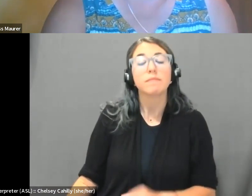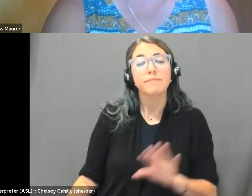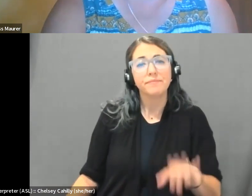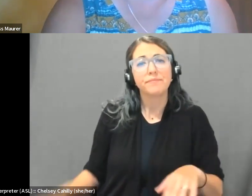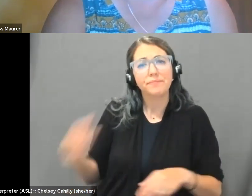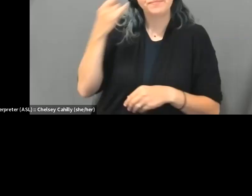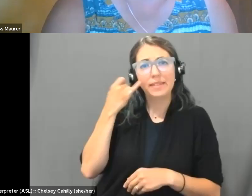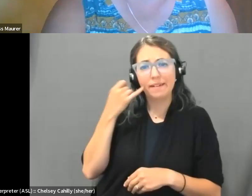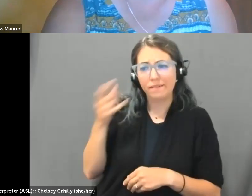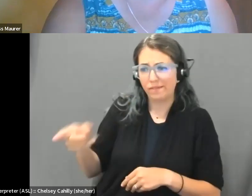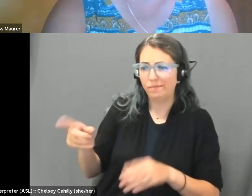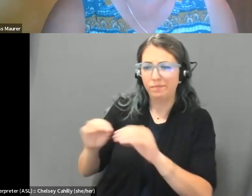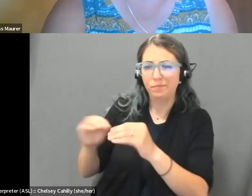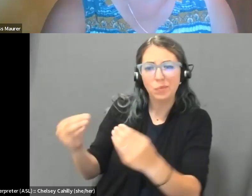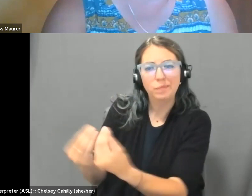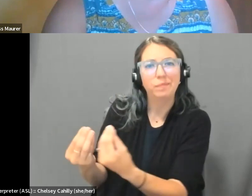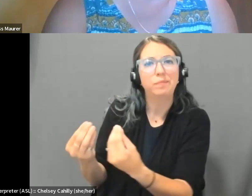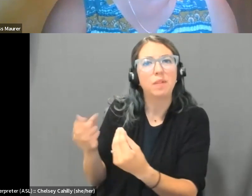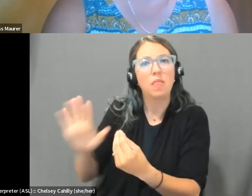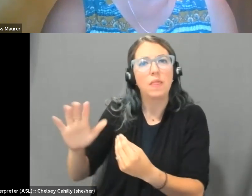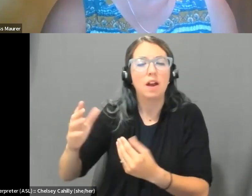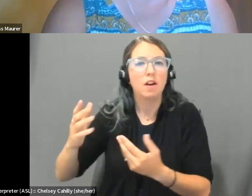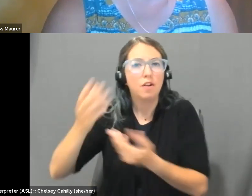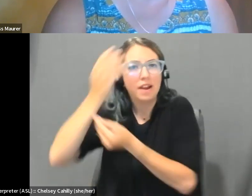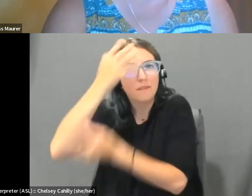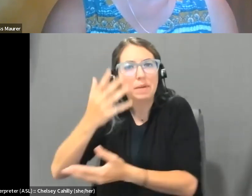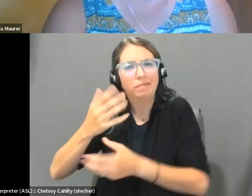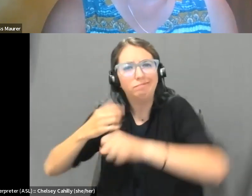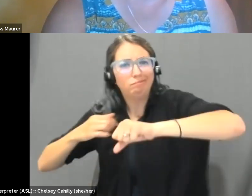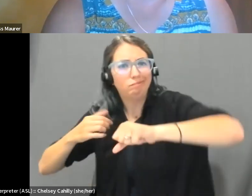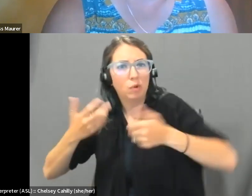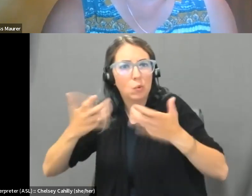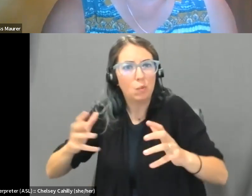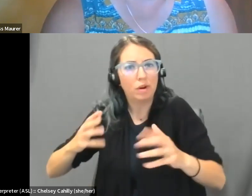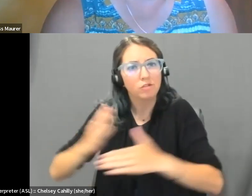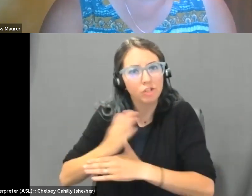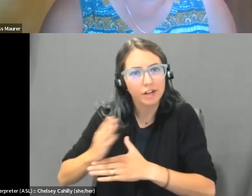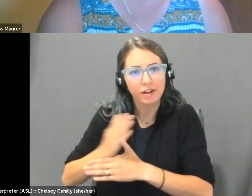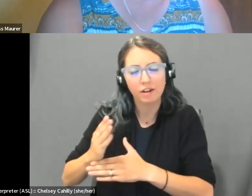the Community Information Exchange, or maybe who didn't agree to do it initially.